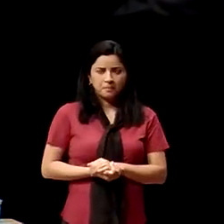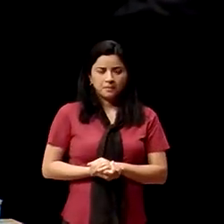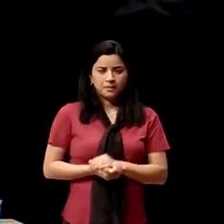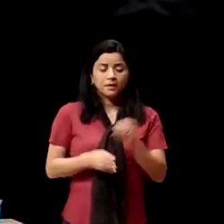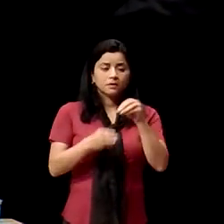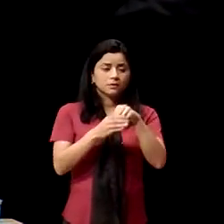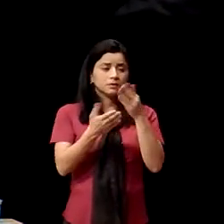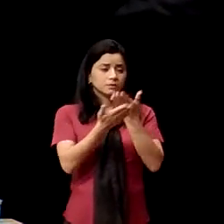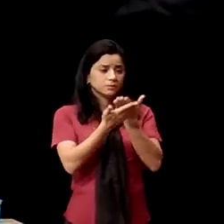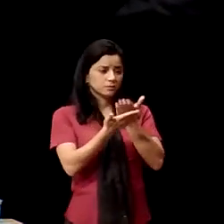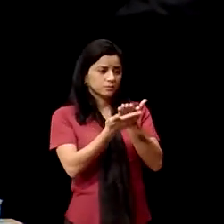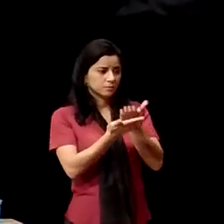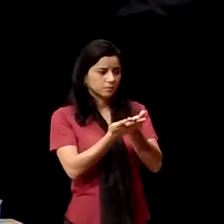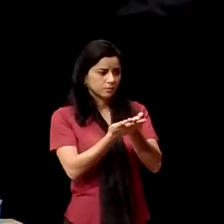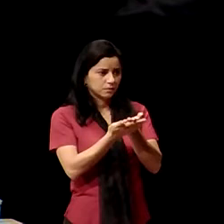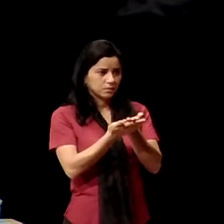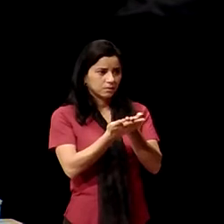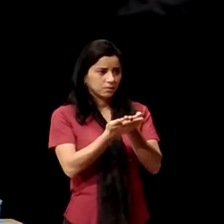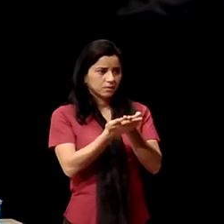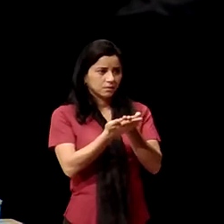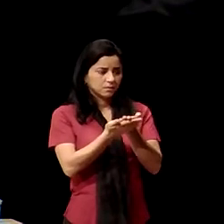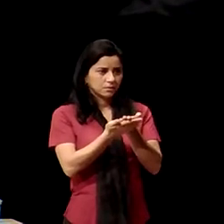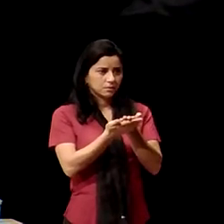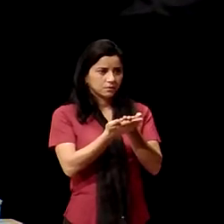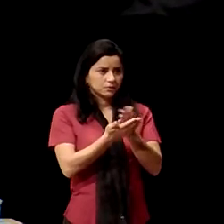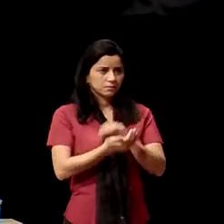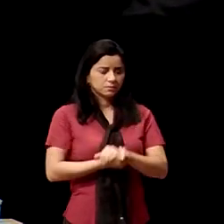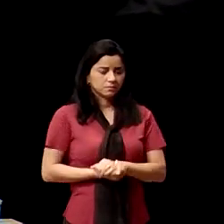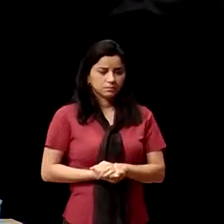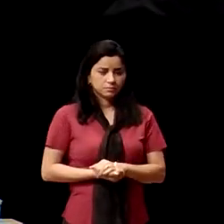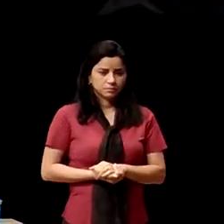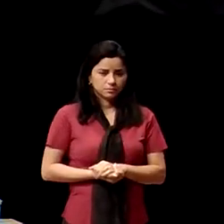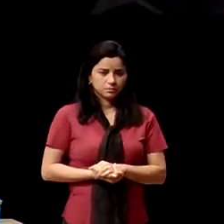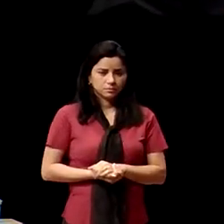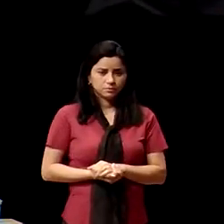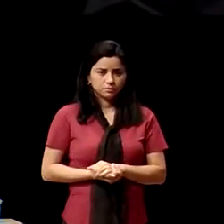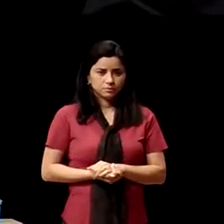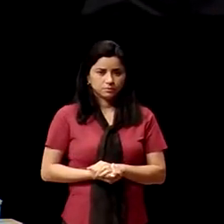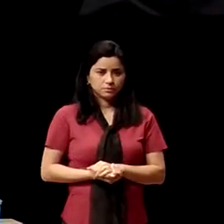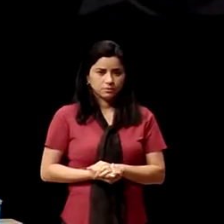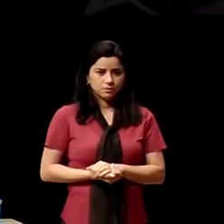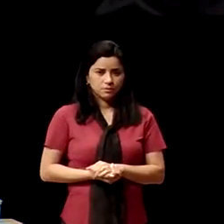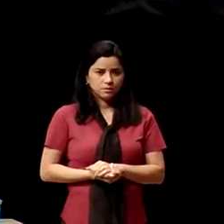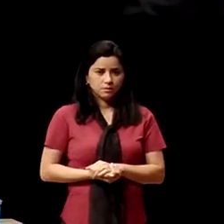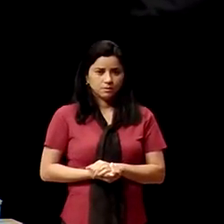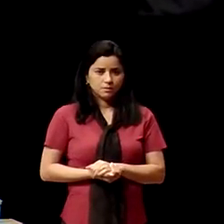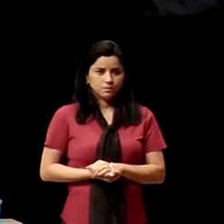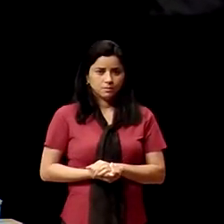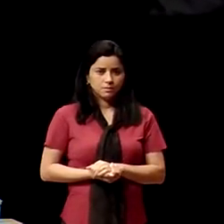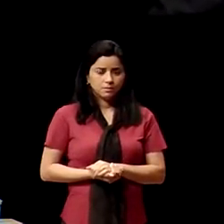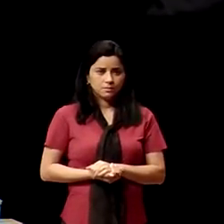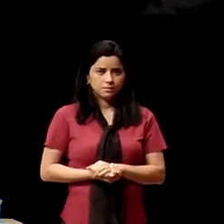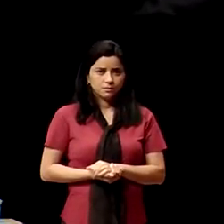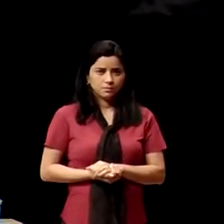estudos. Programs have been developed with different aims and contents.